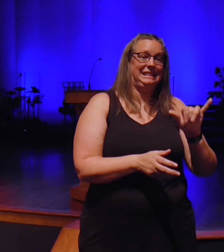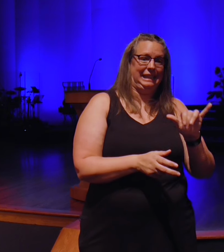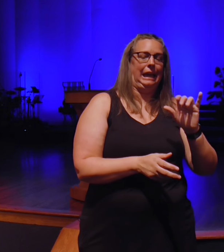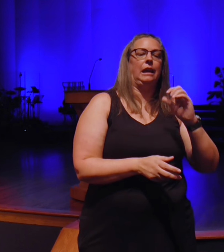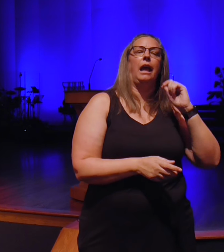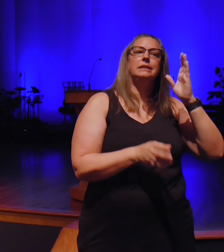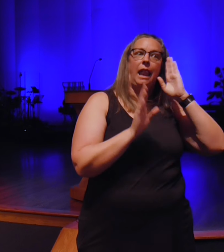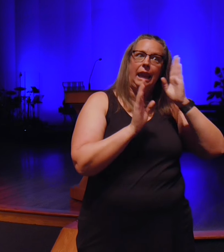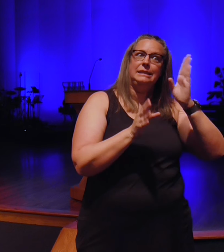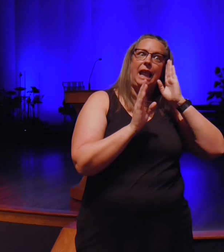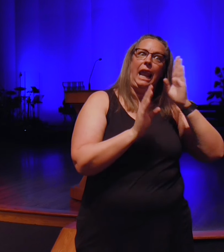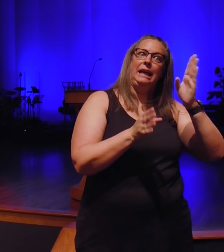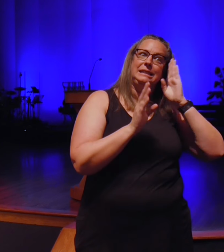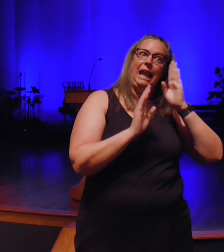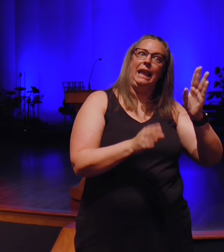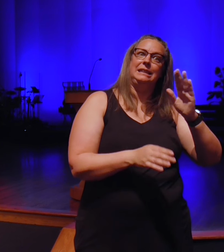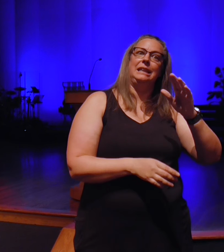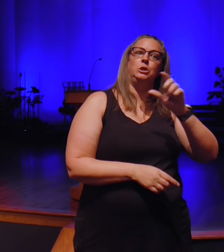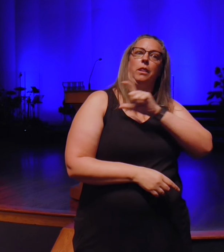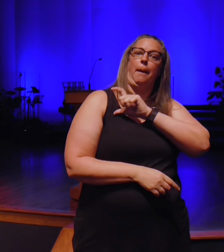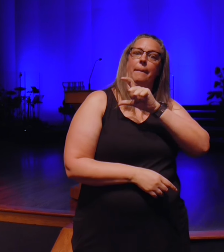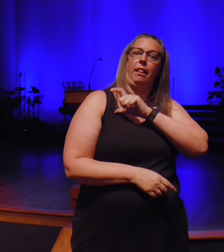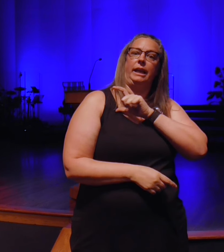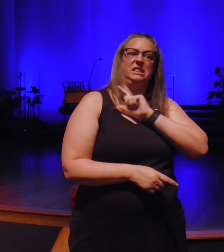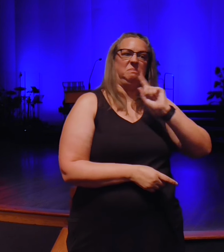lecture and a big ticket.